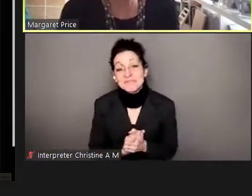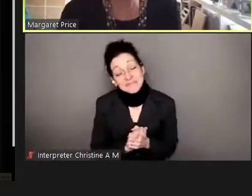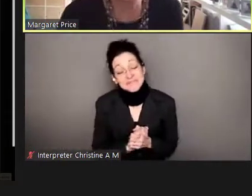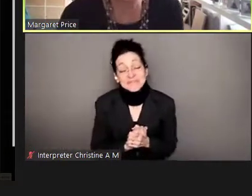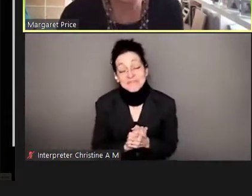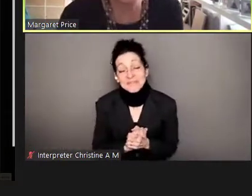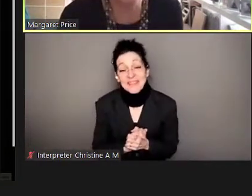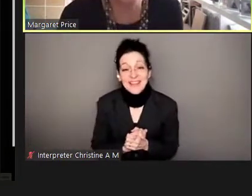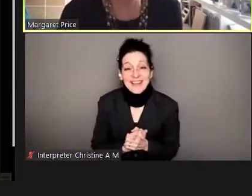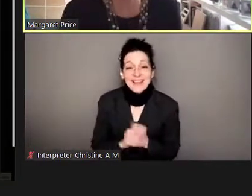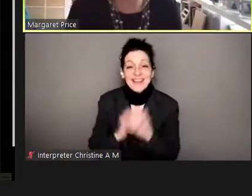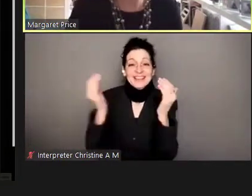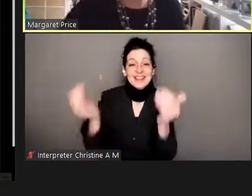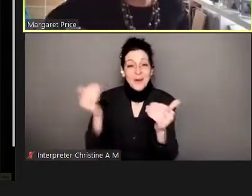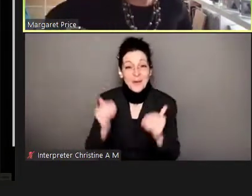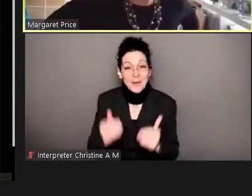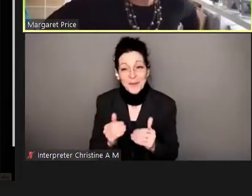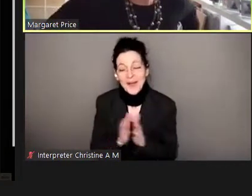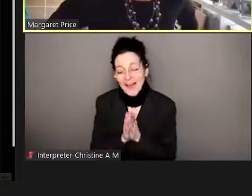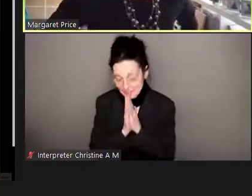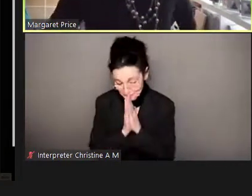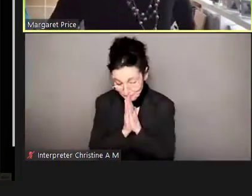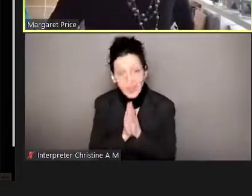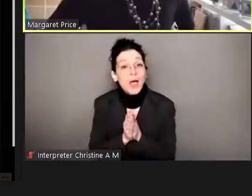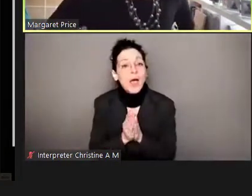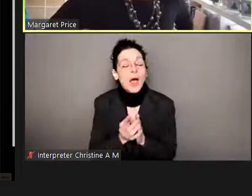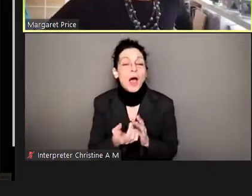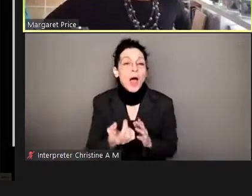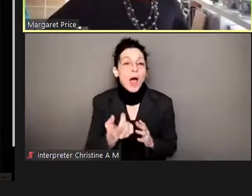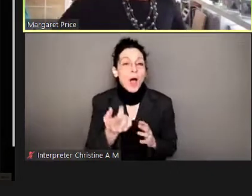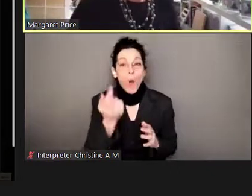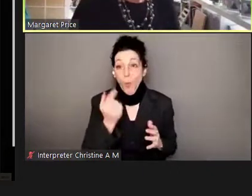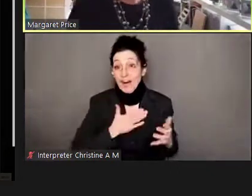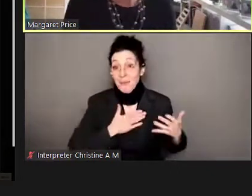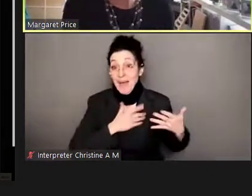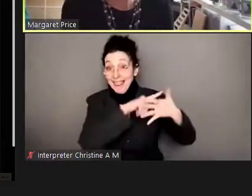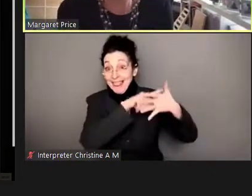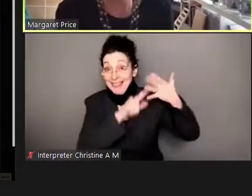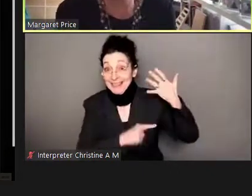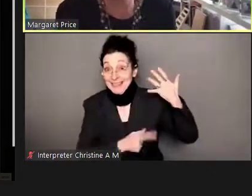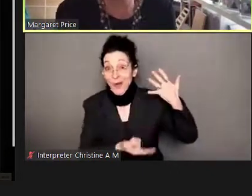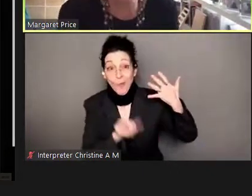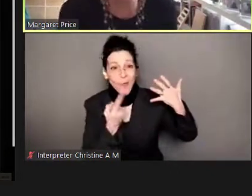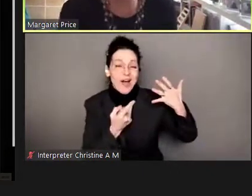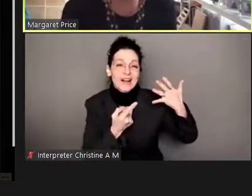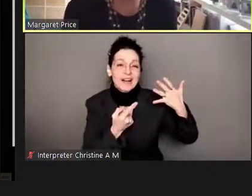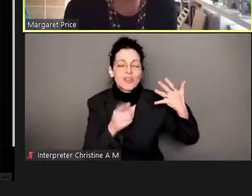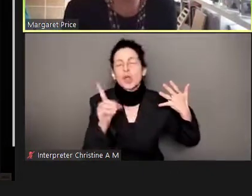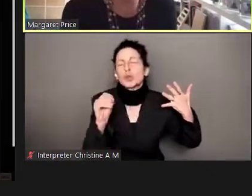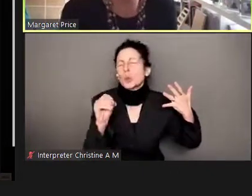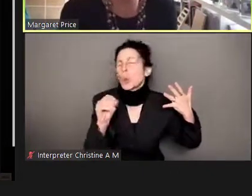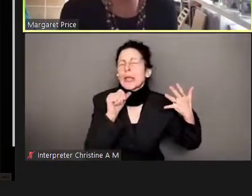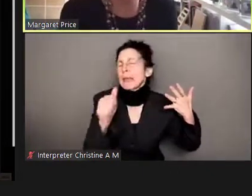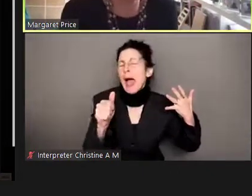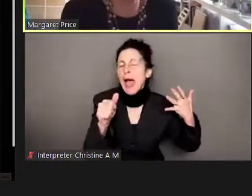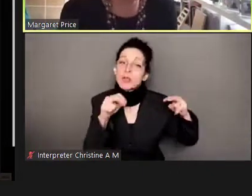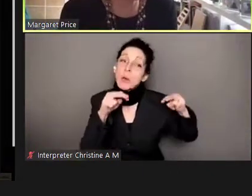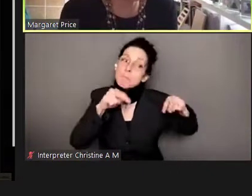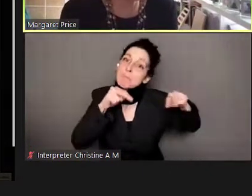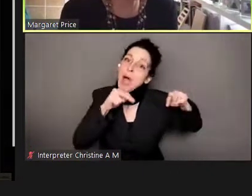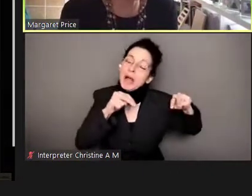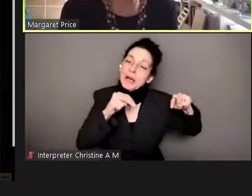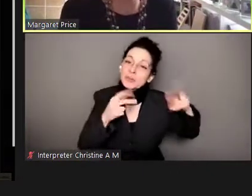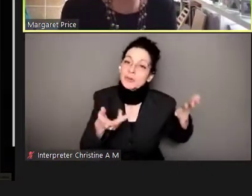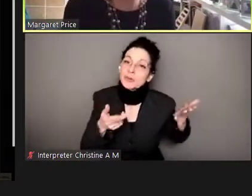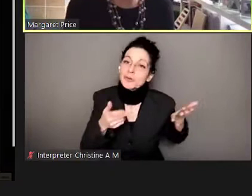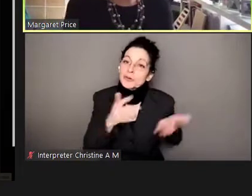One of these items has just gotten really irrelevant since March 2020, which is do not monitor digital devices. On the other hand,